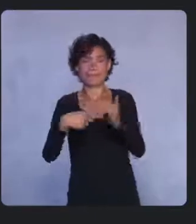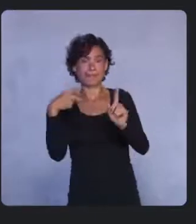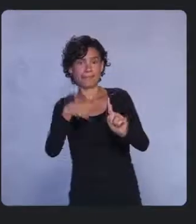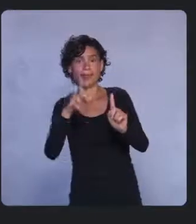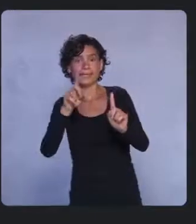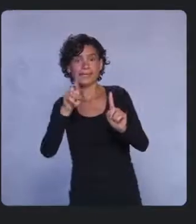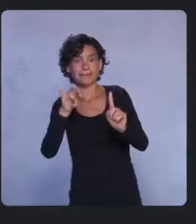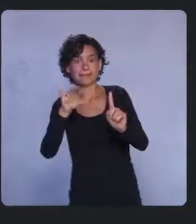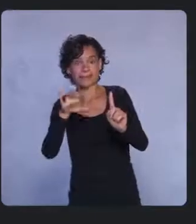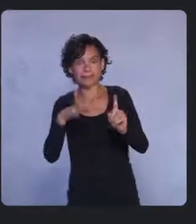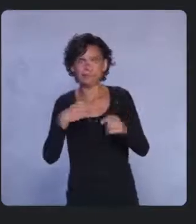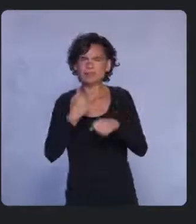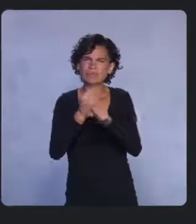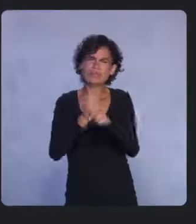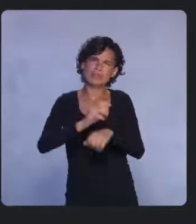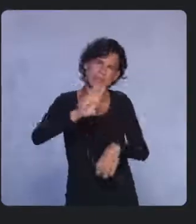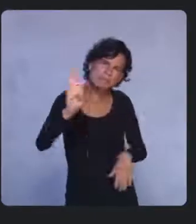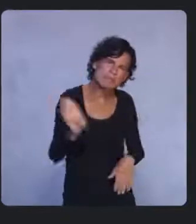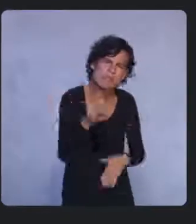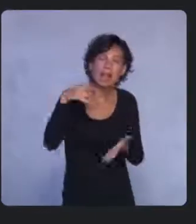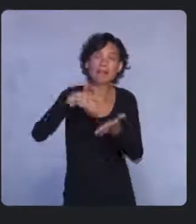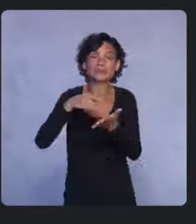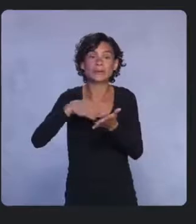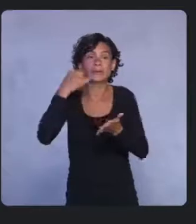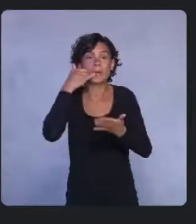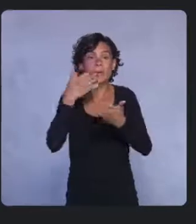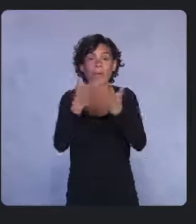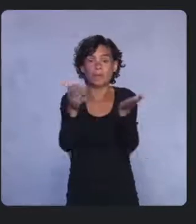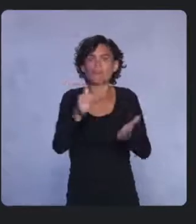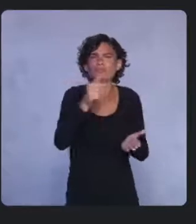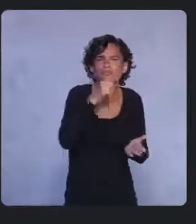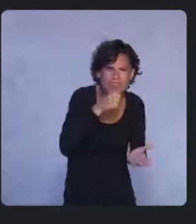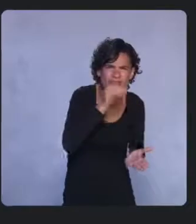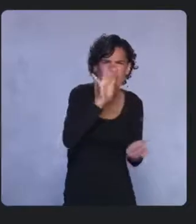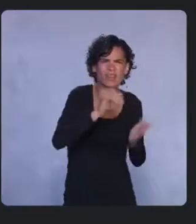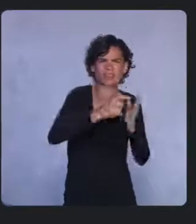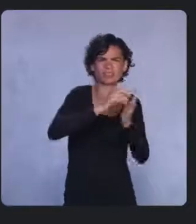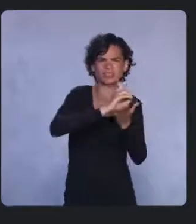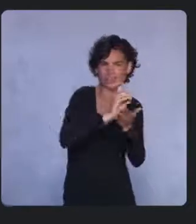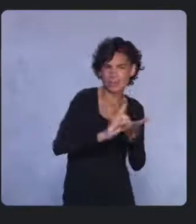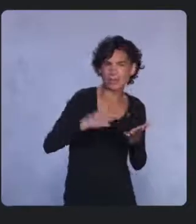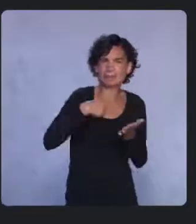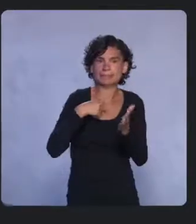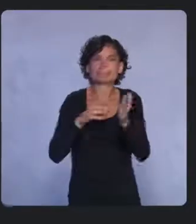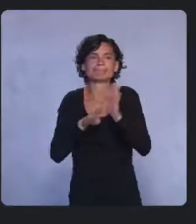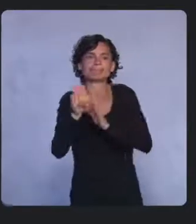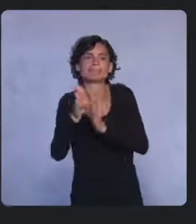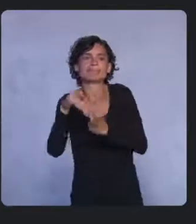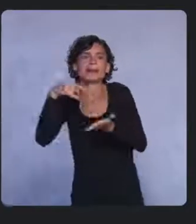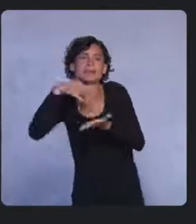Android phones private by design, we developed Android's Private Compute Core. It's uniquely